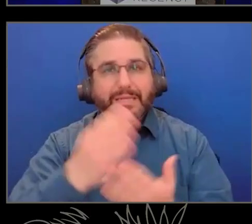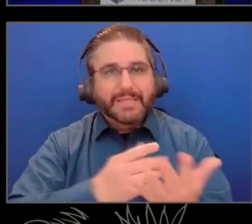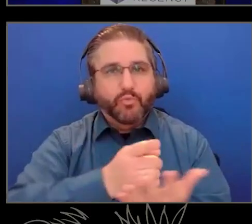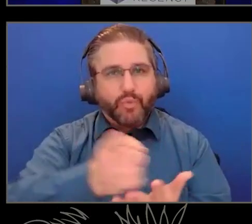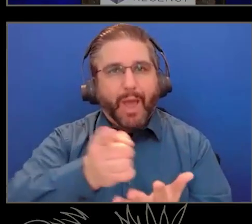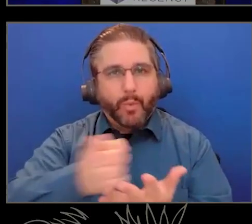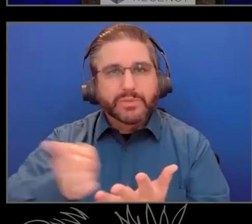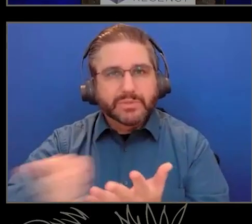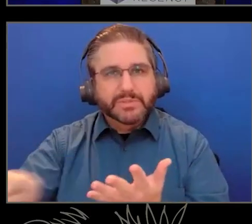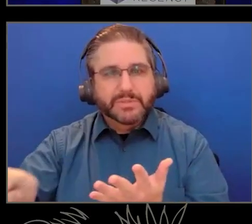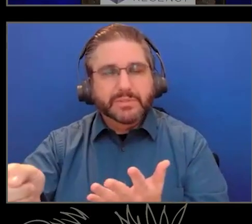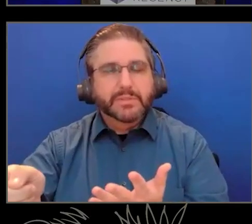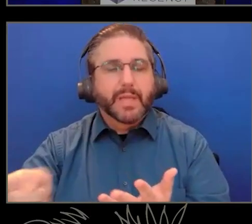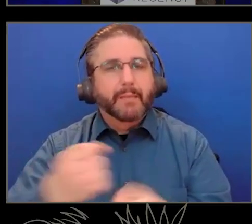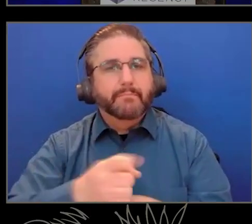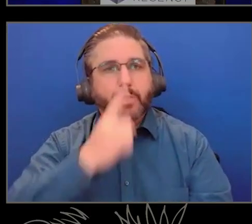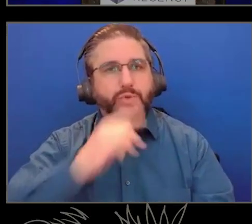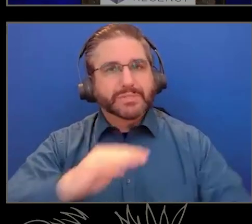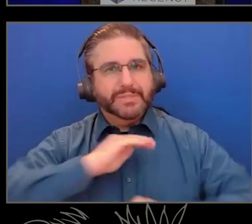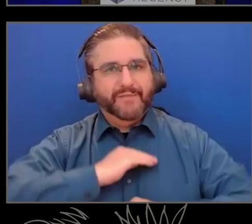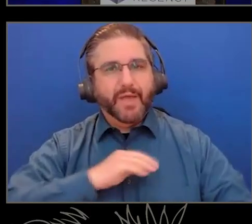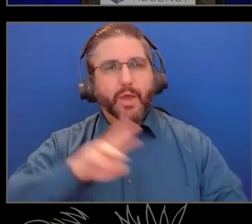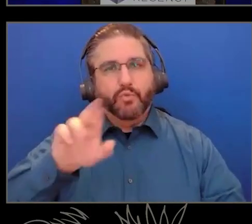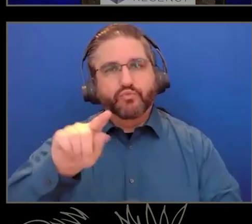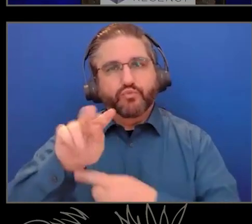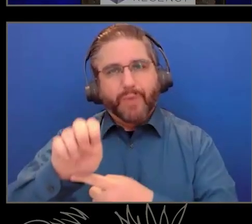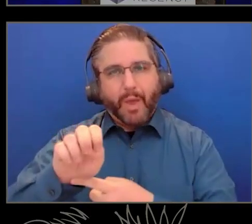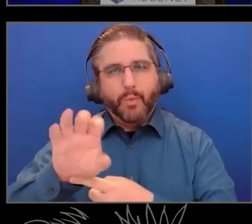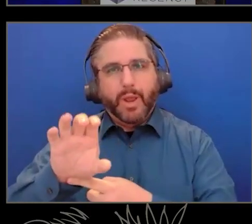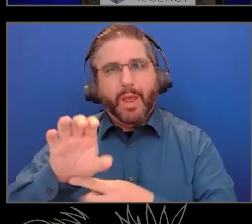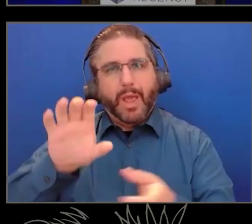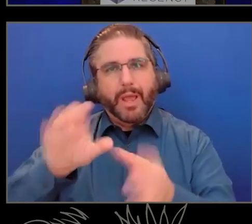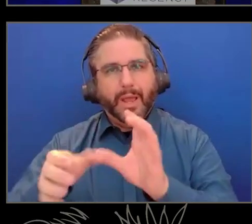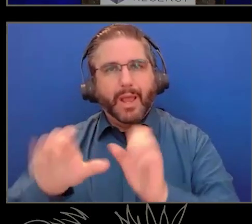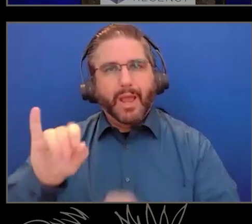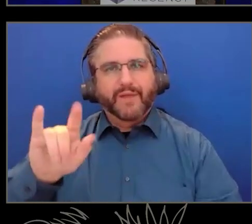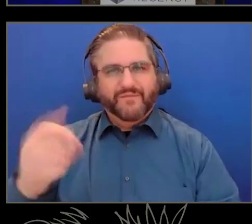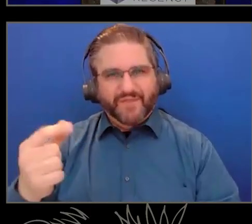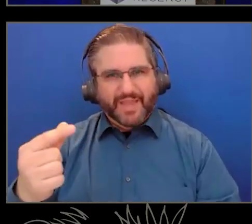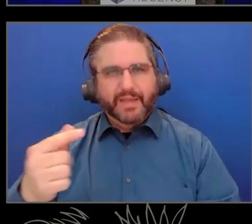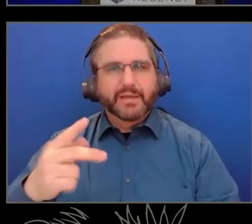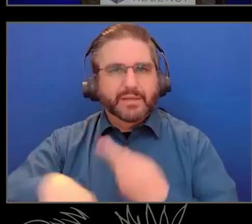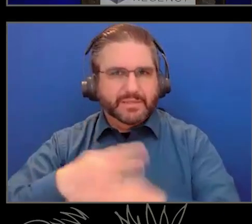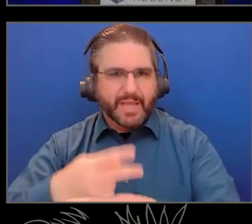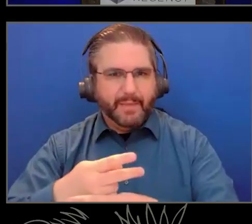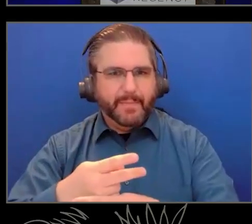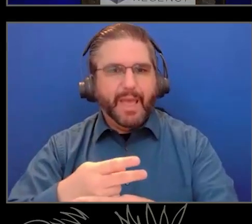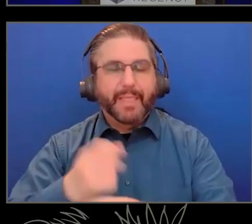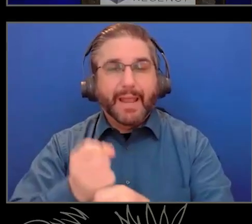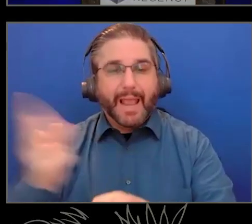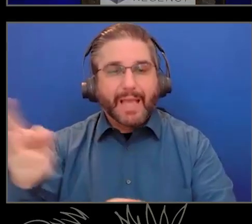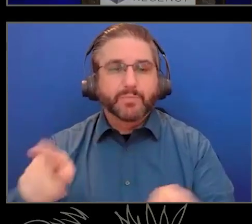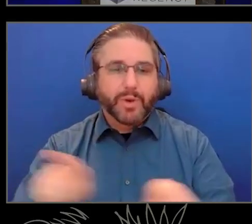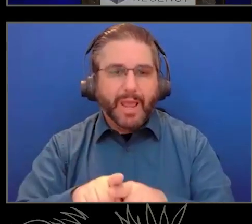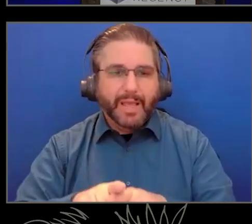we just need to make sure that this satisfies a route config type. And then we're going to export this as default. And so in